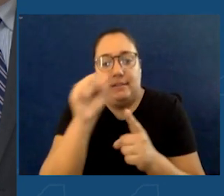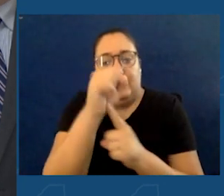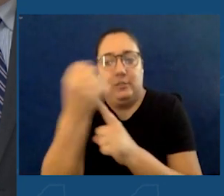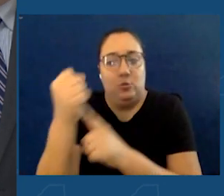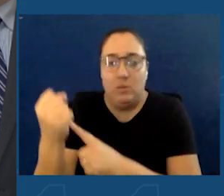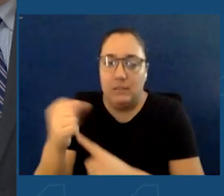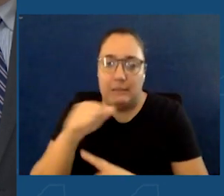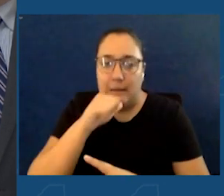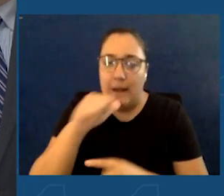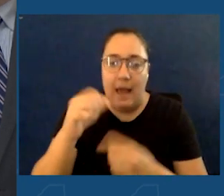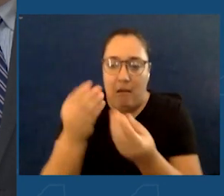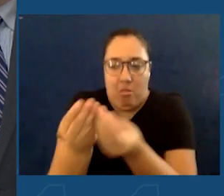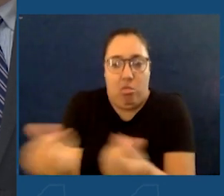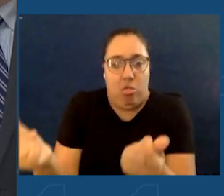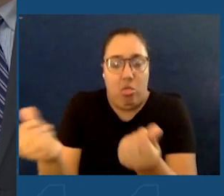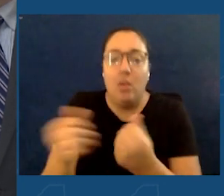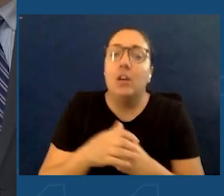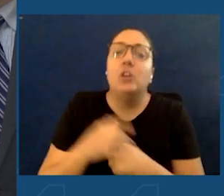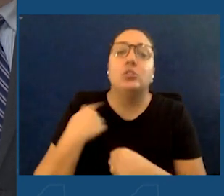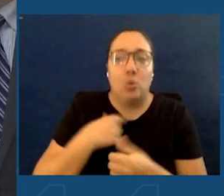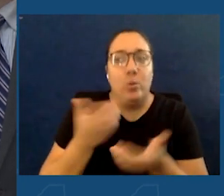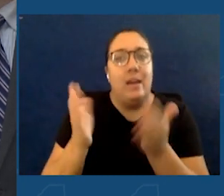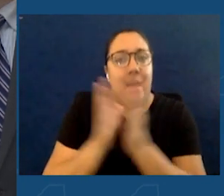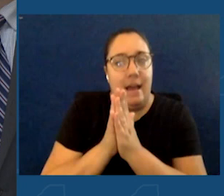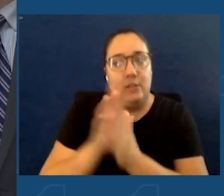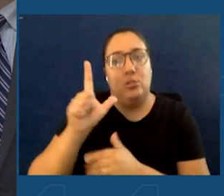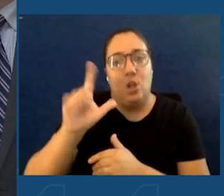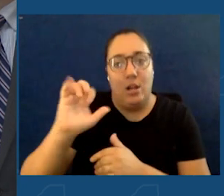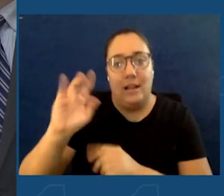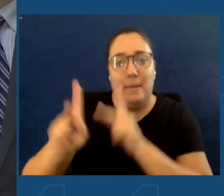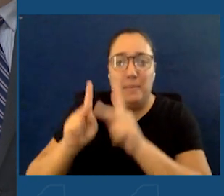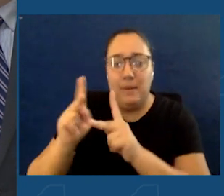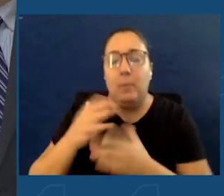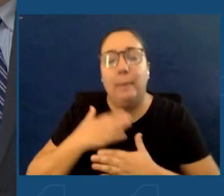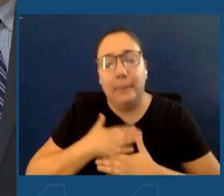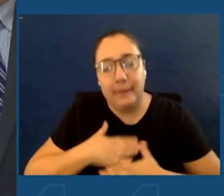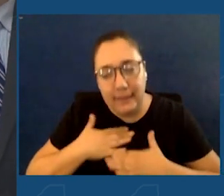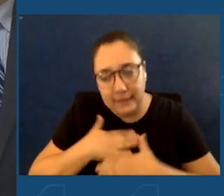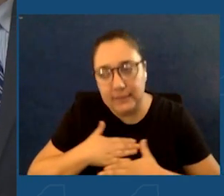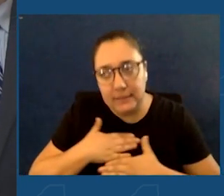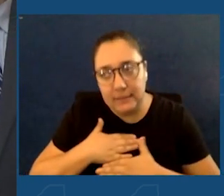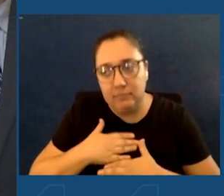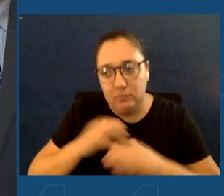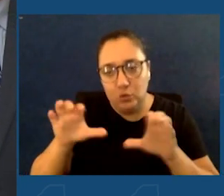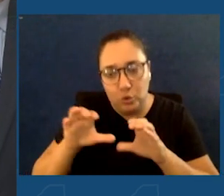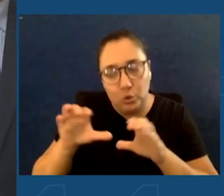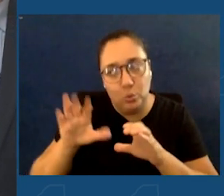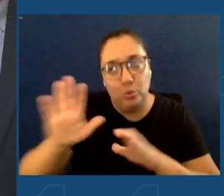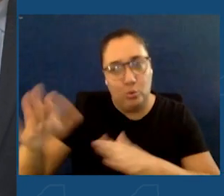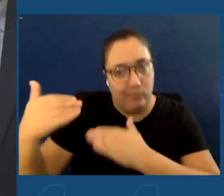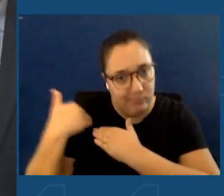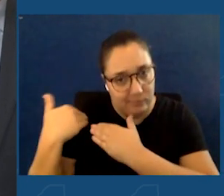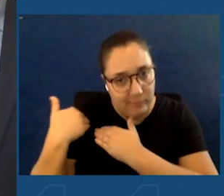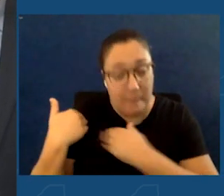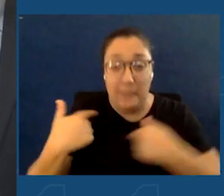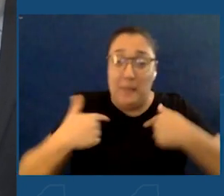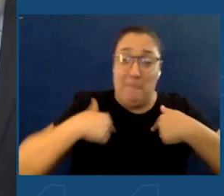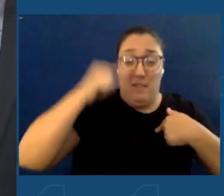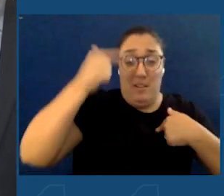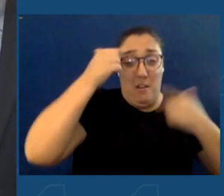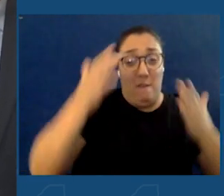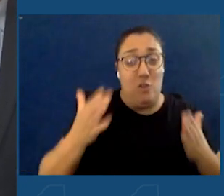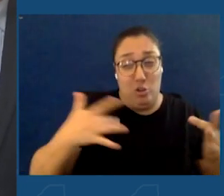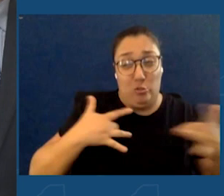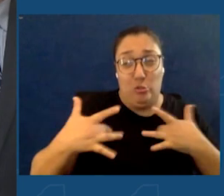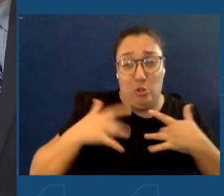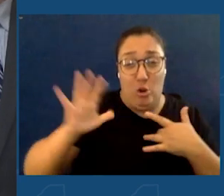So we are asking Long Islanders to do their part. You've been asked. I'm going to repeat it as your governor, who's concerned about your well-being and the well-being of our